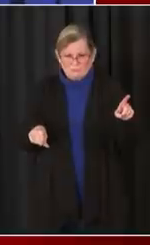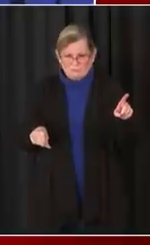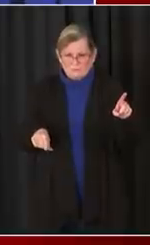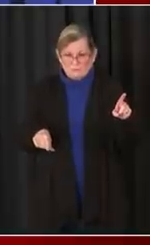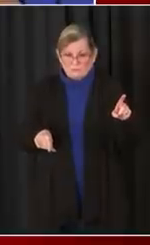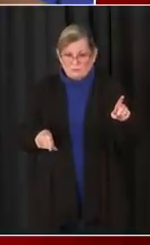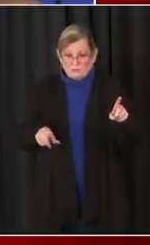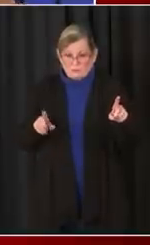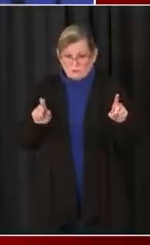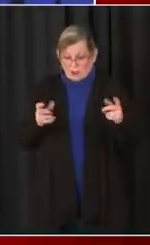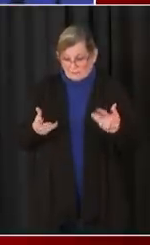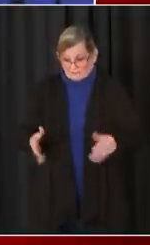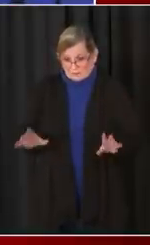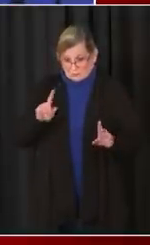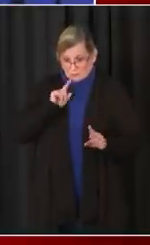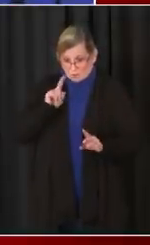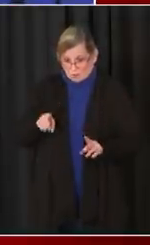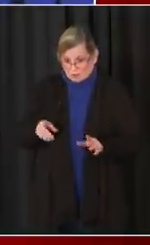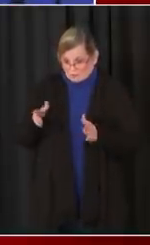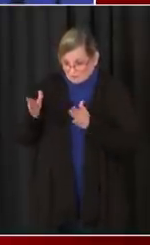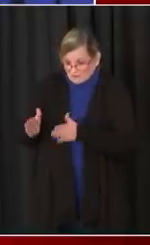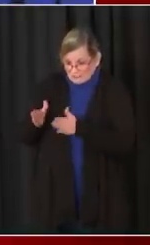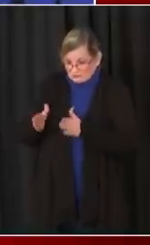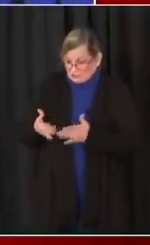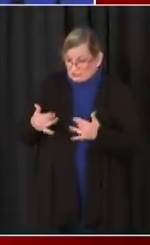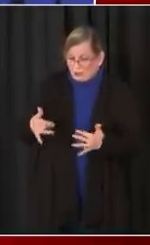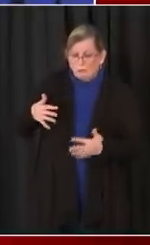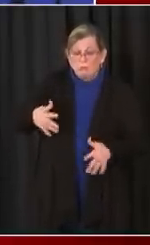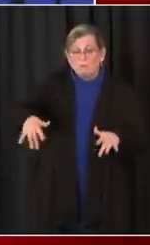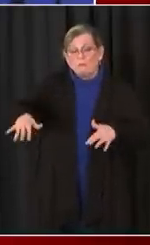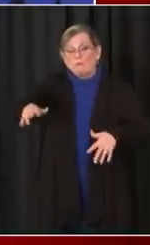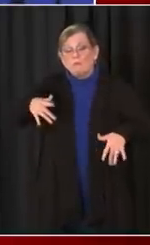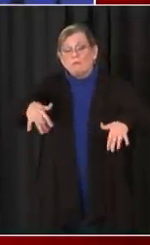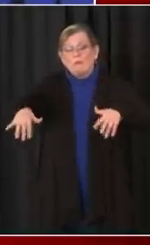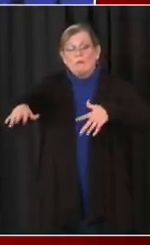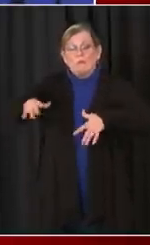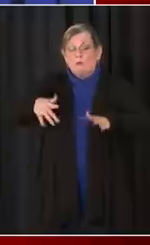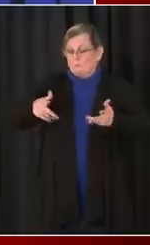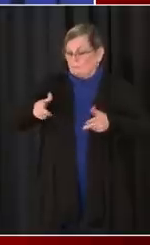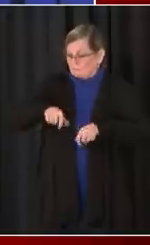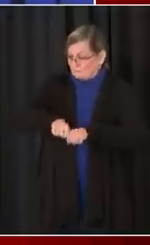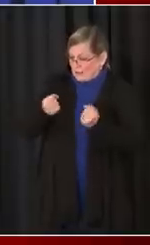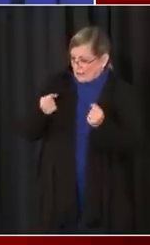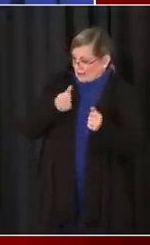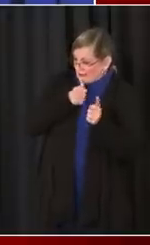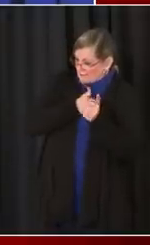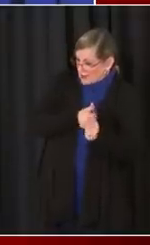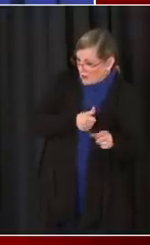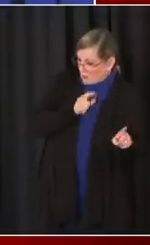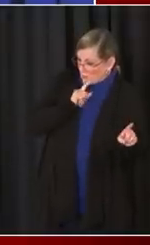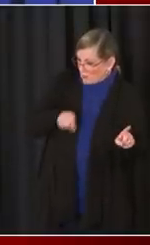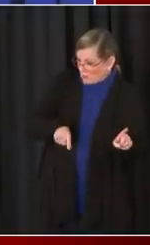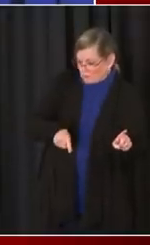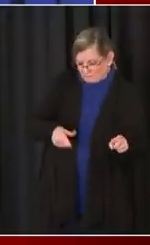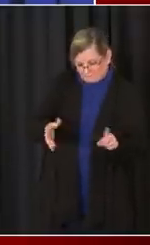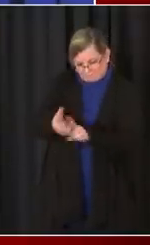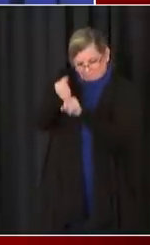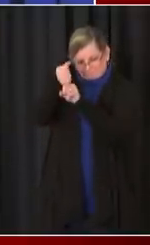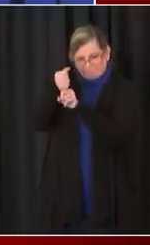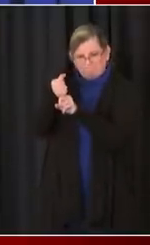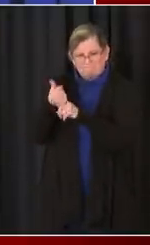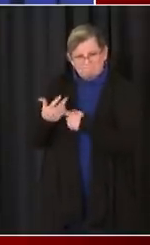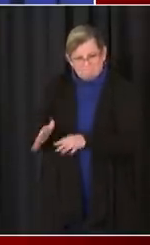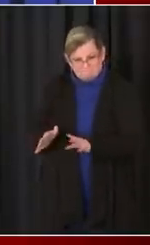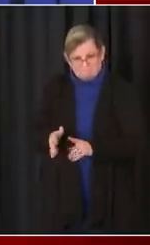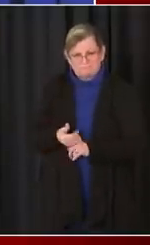We gave the order. Individuals were still there, which we're required to do. We gave the order. Individuals were still there, and we placed those